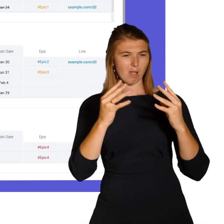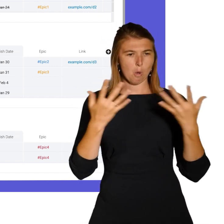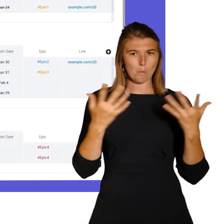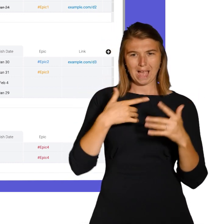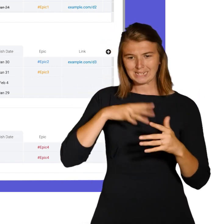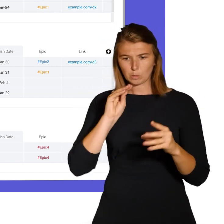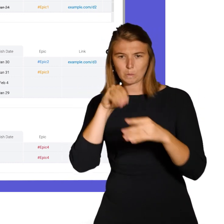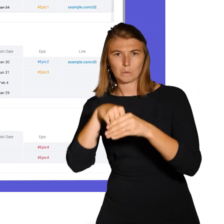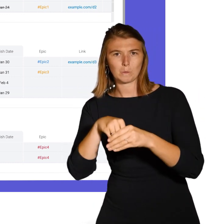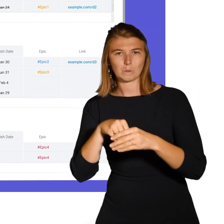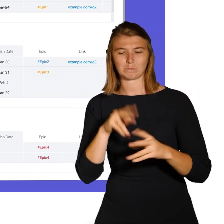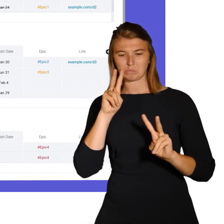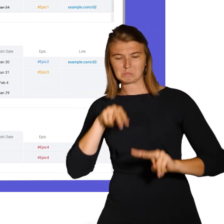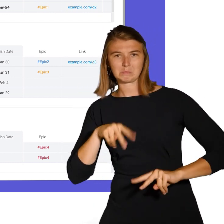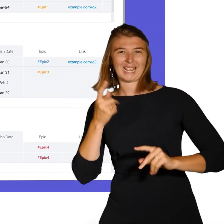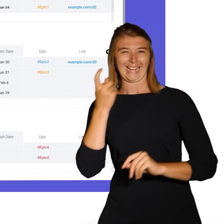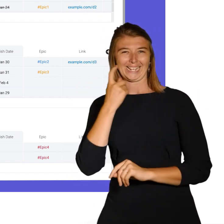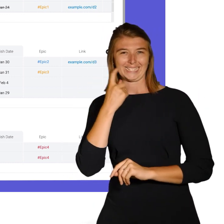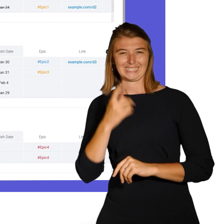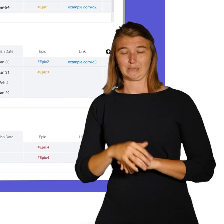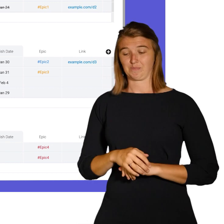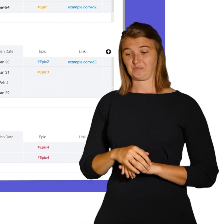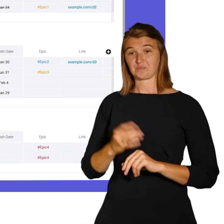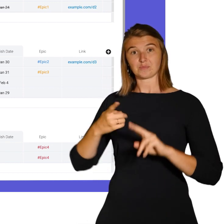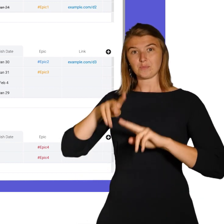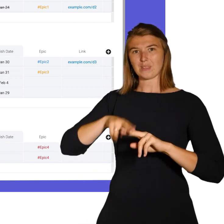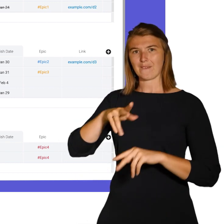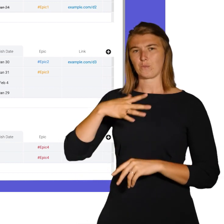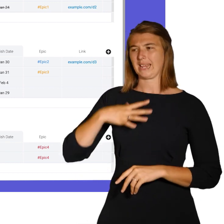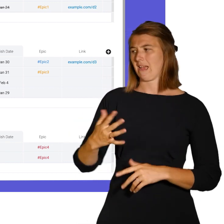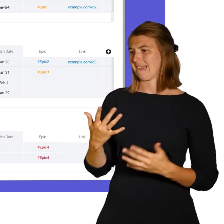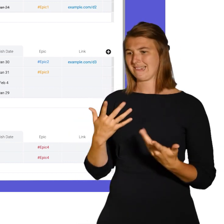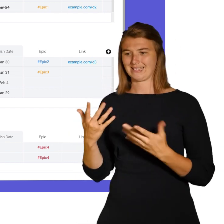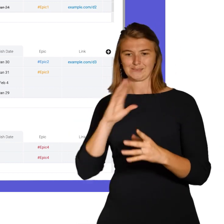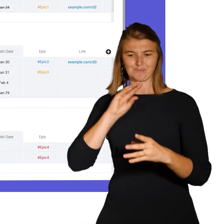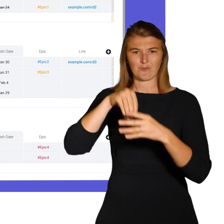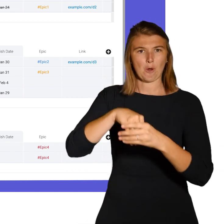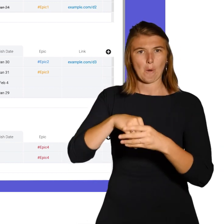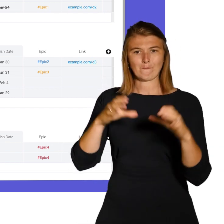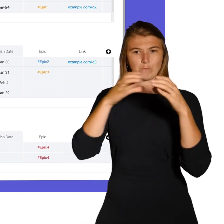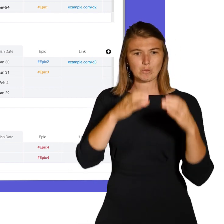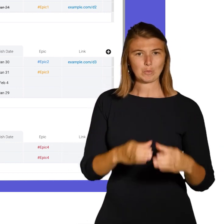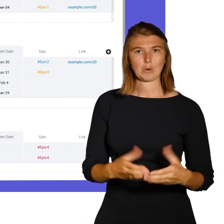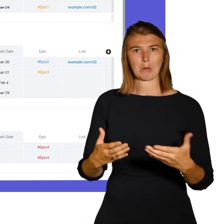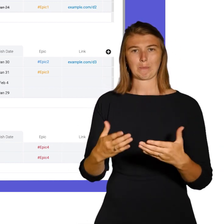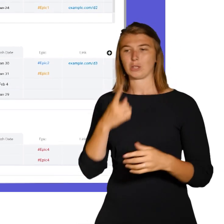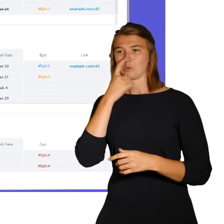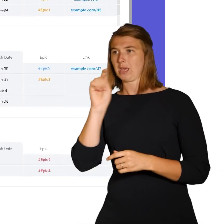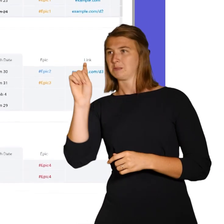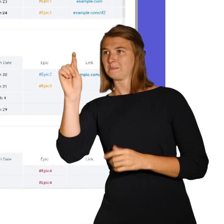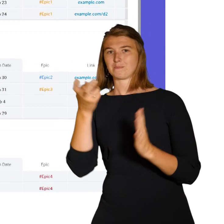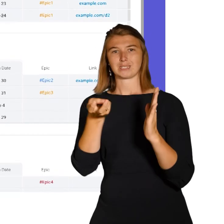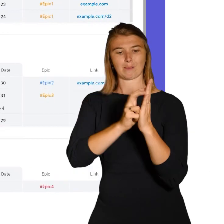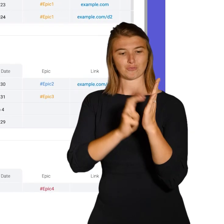stay in the loop on specific projects or items? No problem. You can subscribe on the board or item level. To subscribe